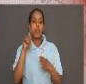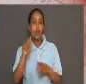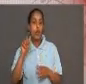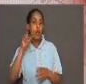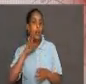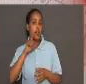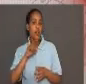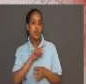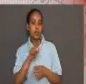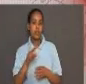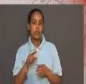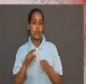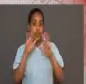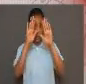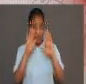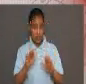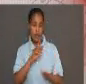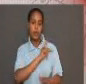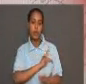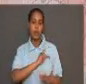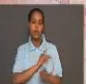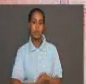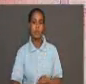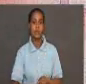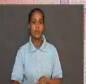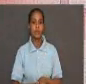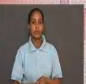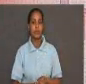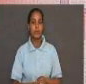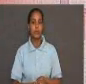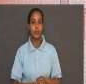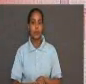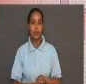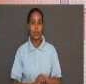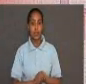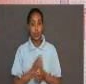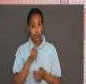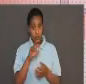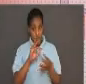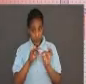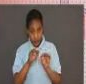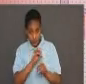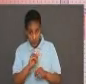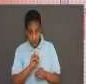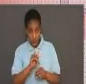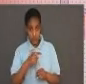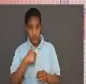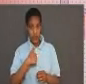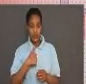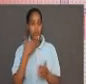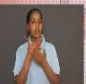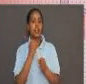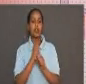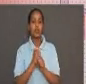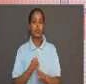thermoplastics their remarkable properties. Do your definitions agree with mine? Great